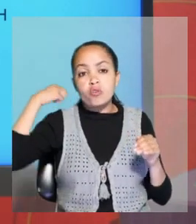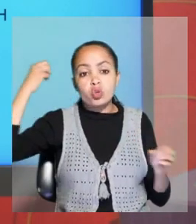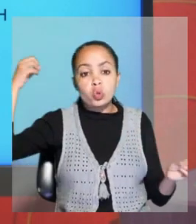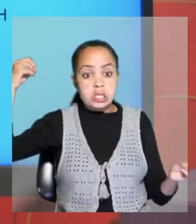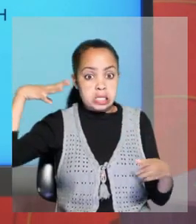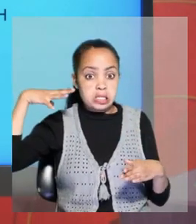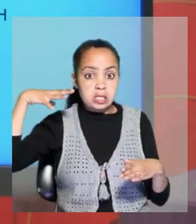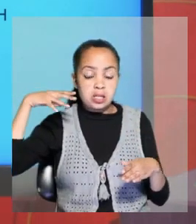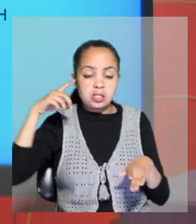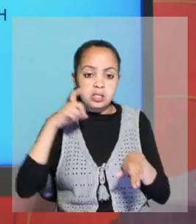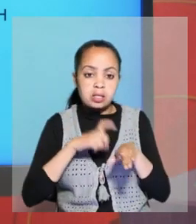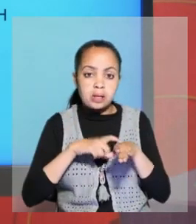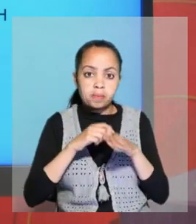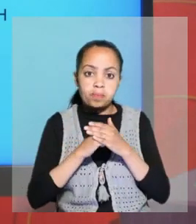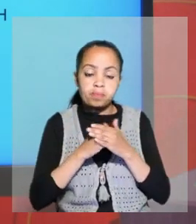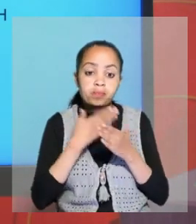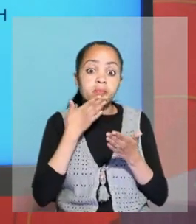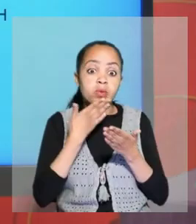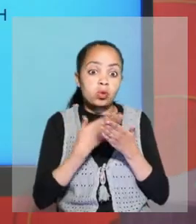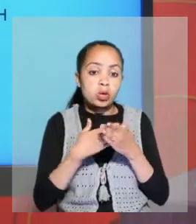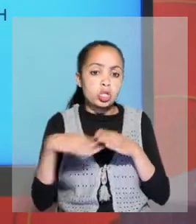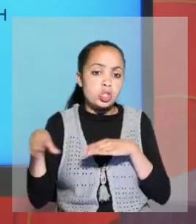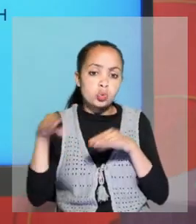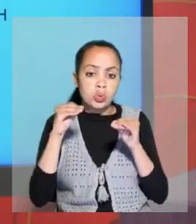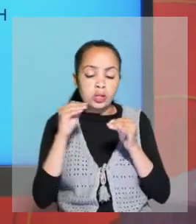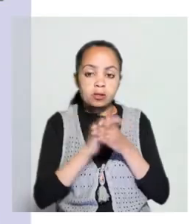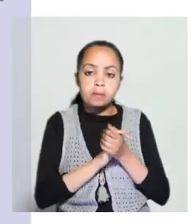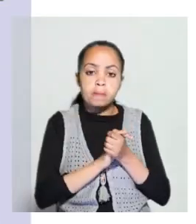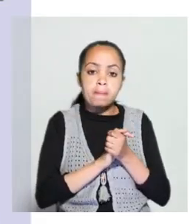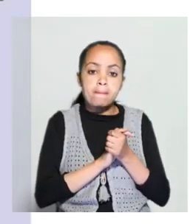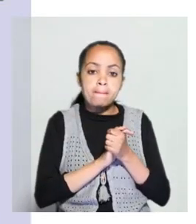photosynthesize. Well done, student.